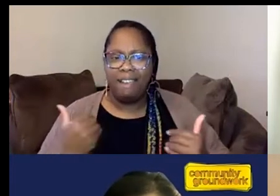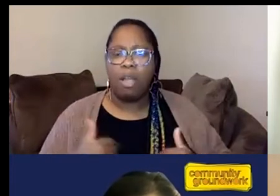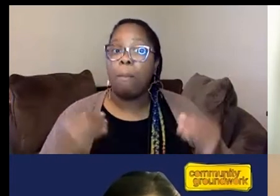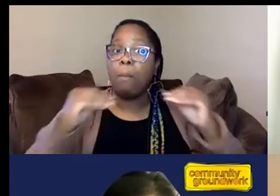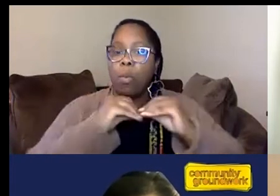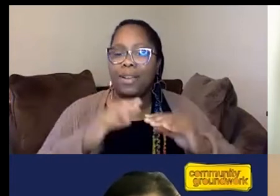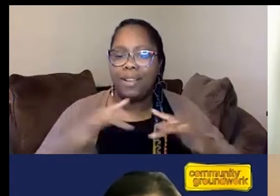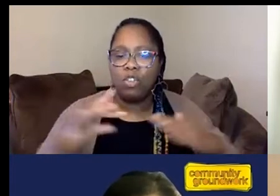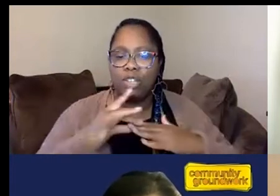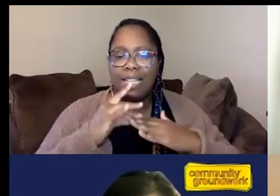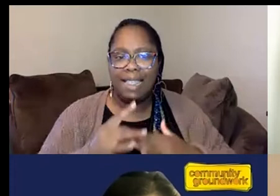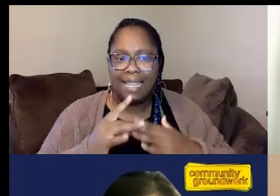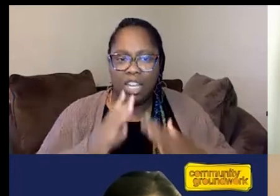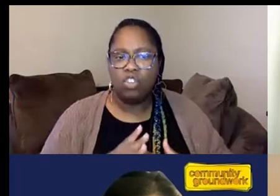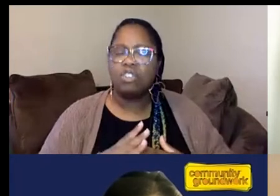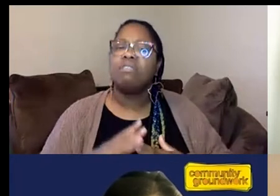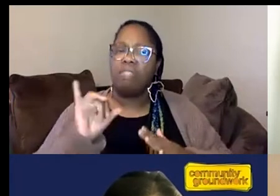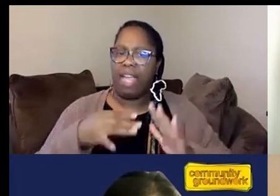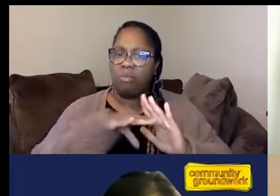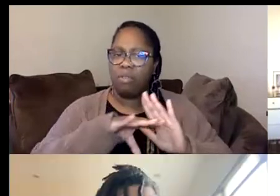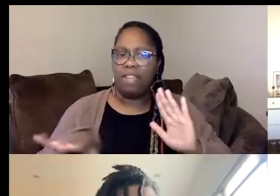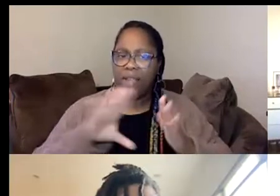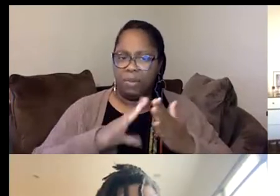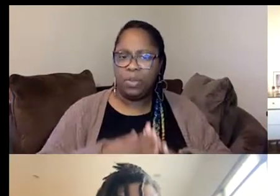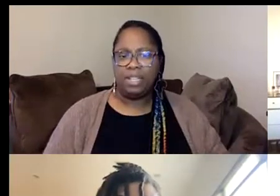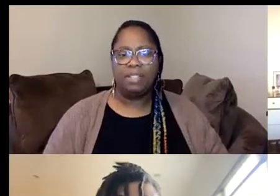that are reflective of their communities.